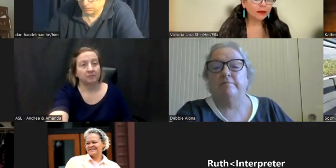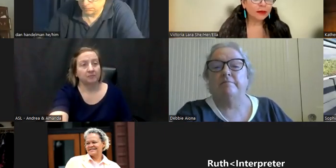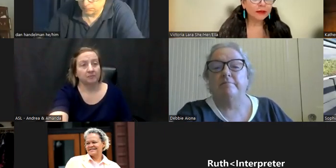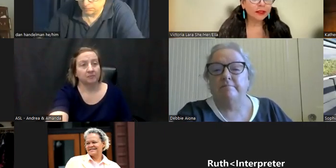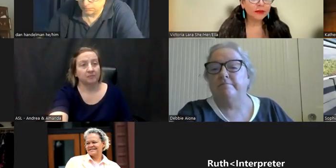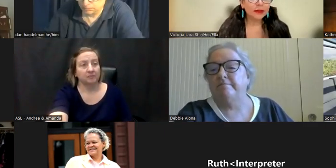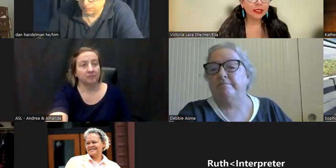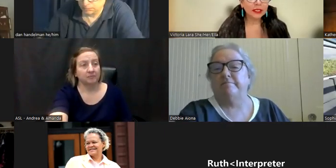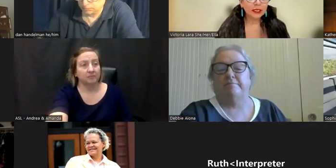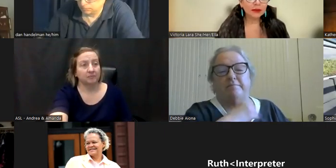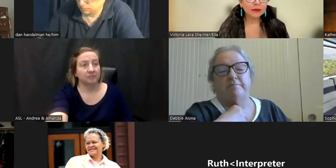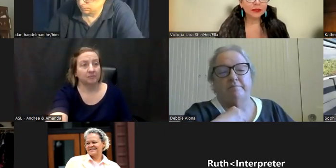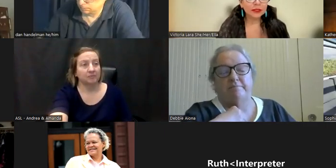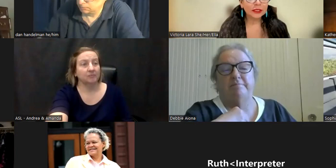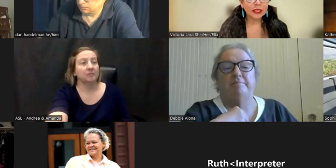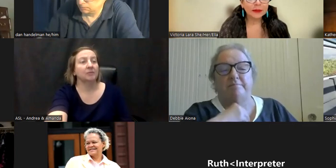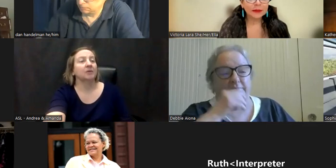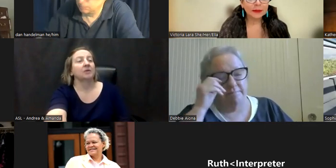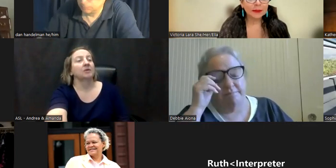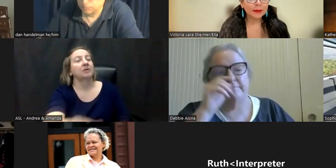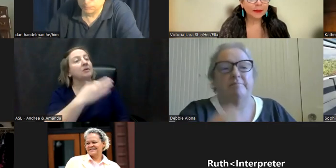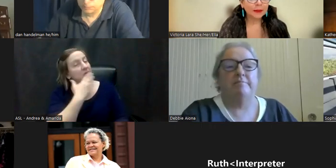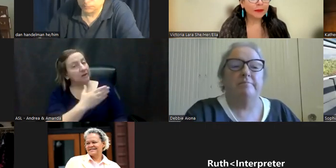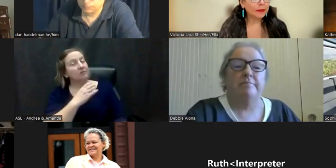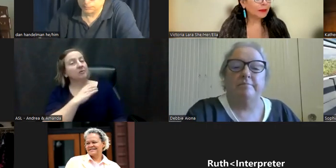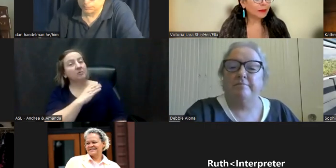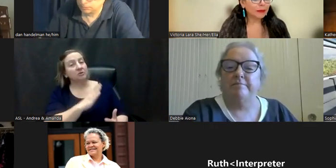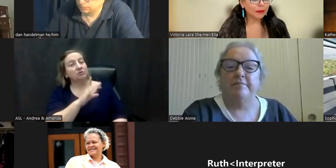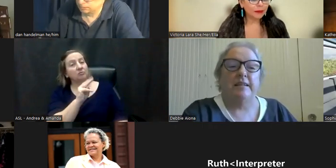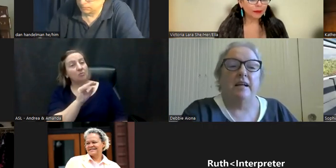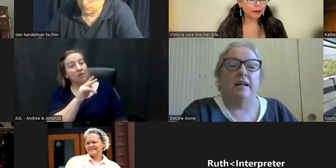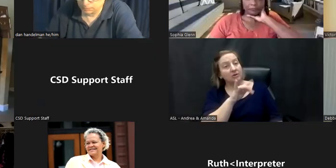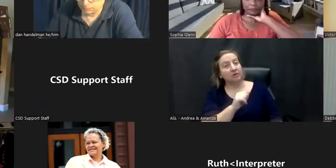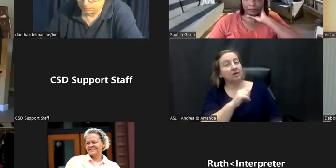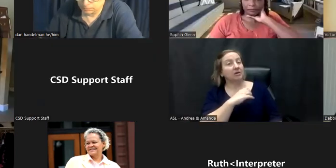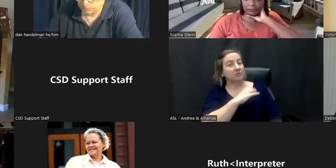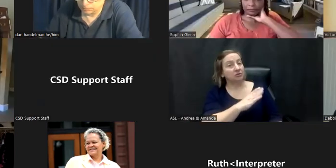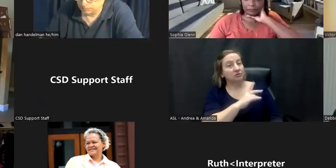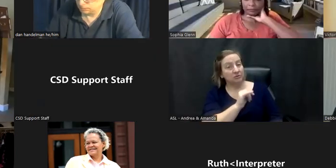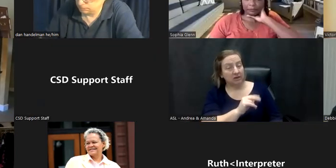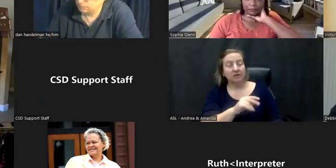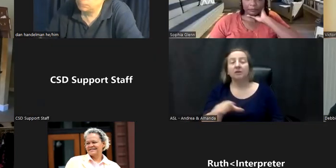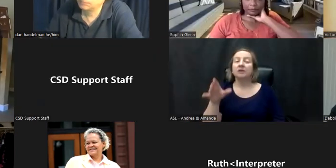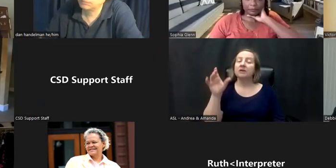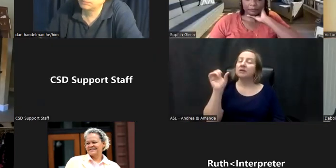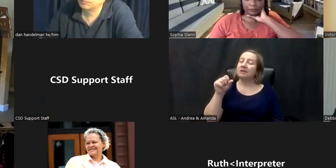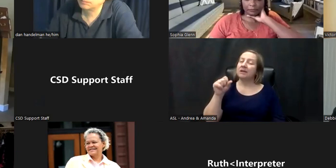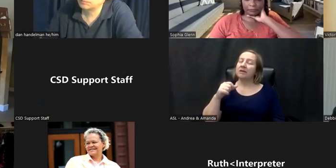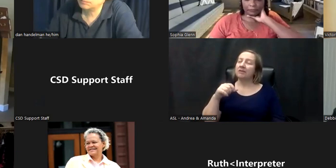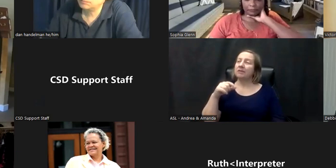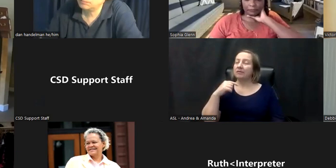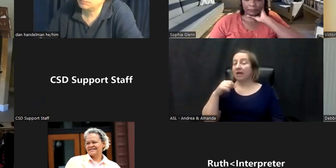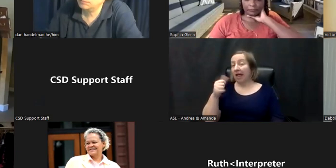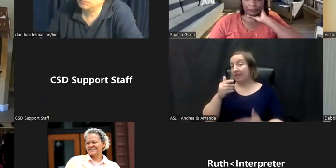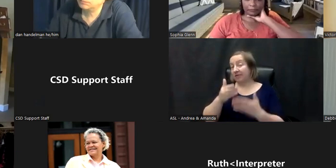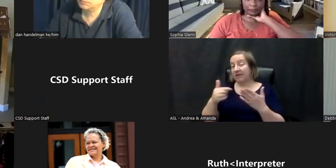Thank you, Commissioner Monica. Then Commissioner Dunn. Yeah, the other thing I really liked about what they've